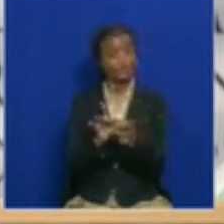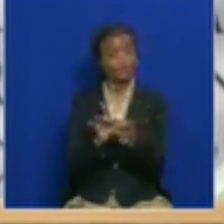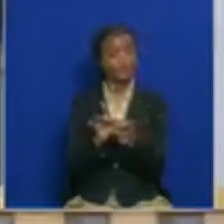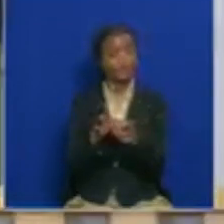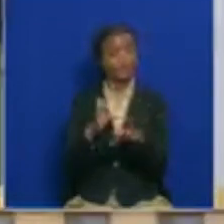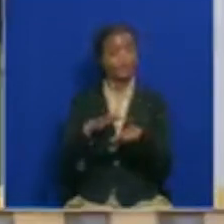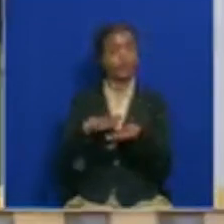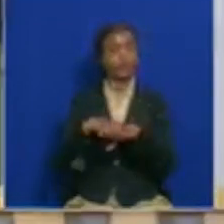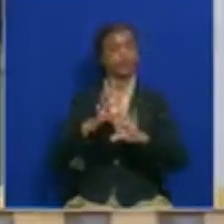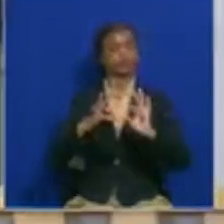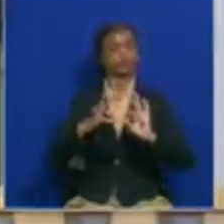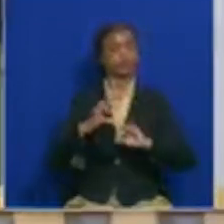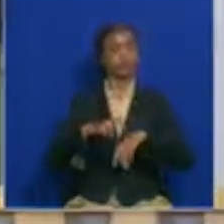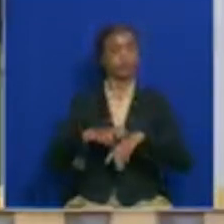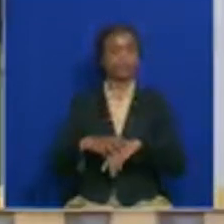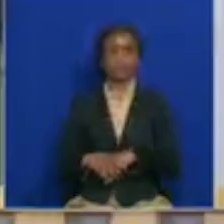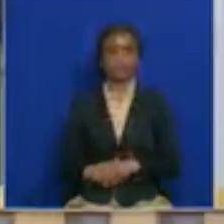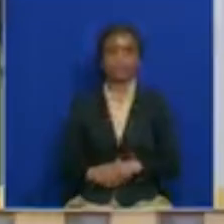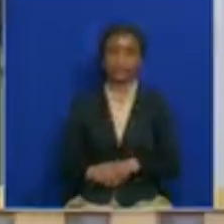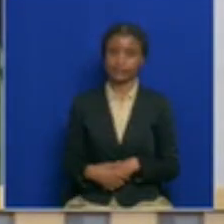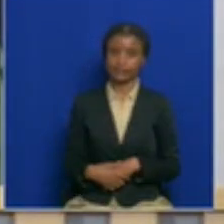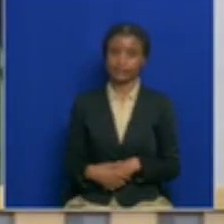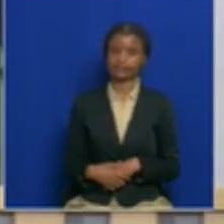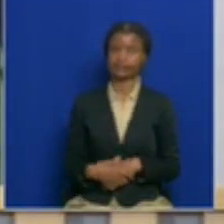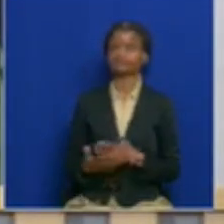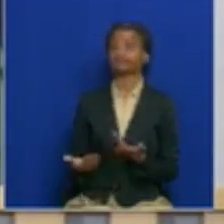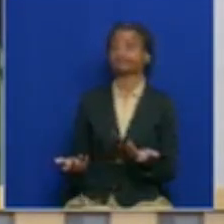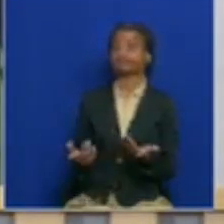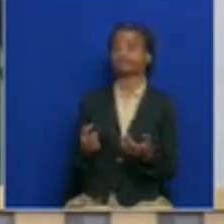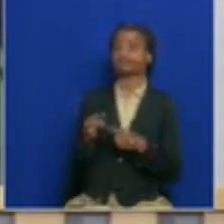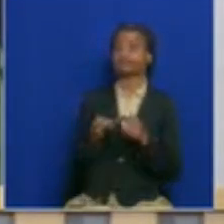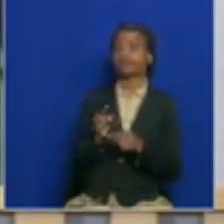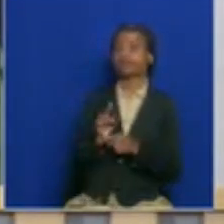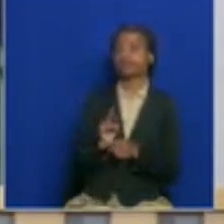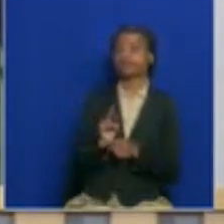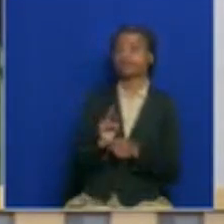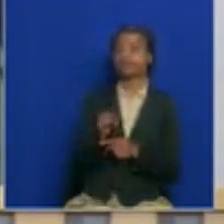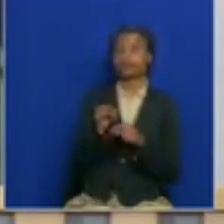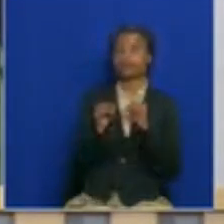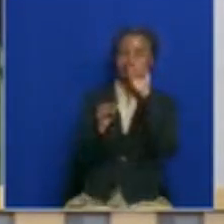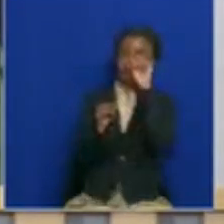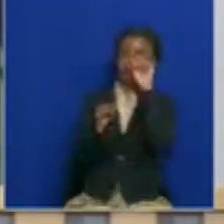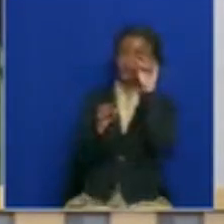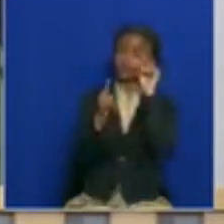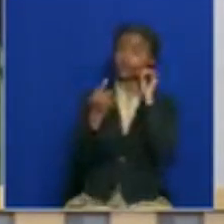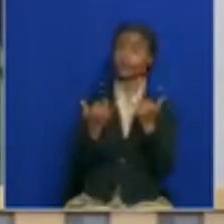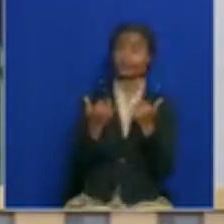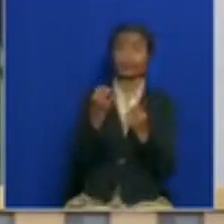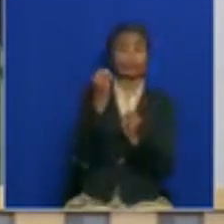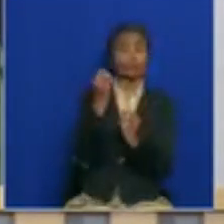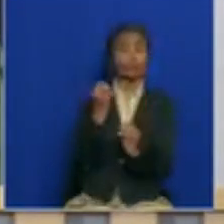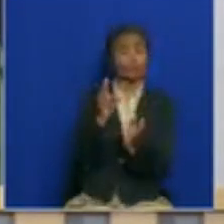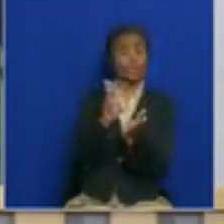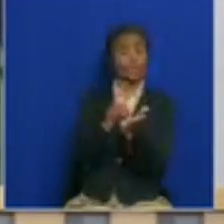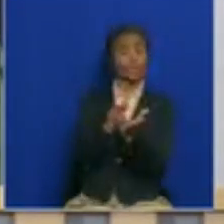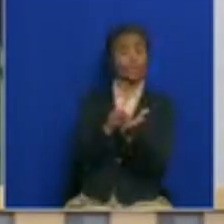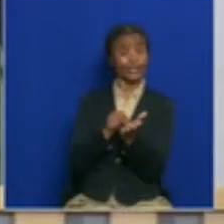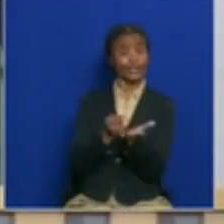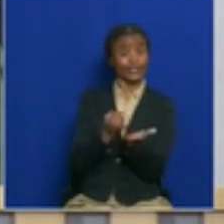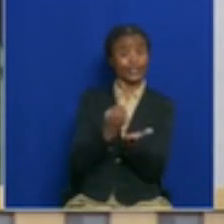It will have to do with the recordings which I'm disputing. So I did not want to add them now